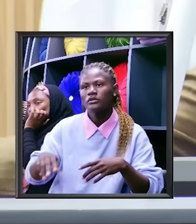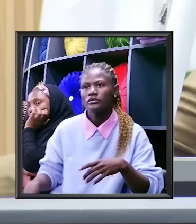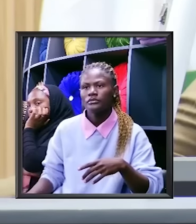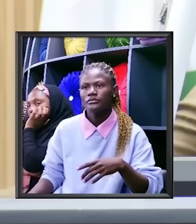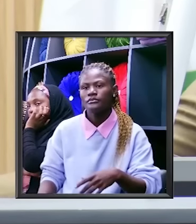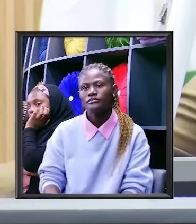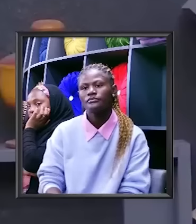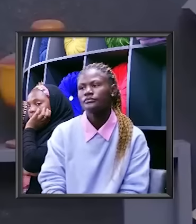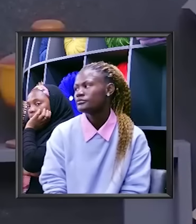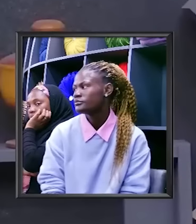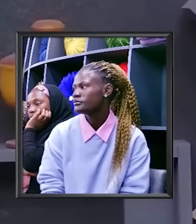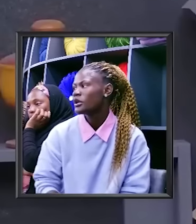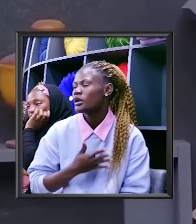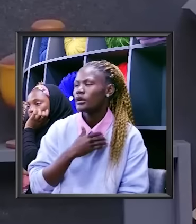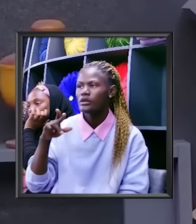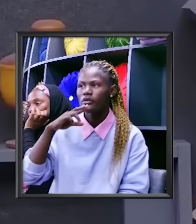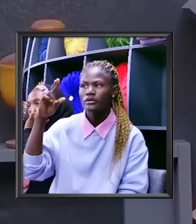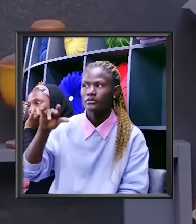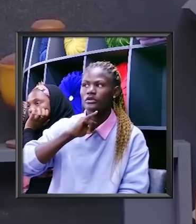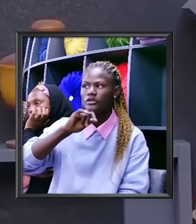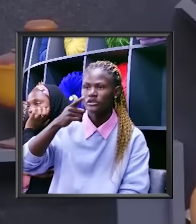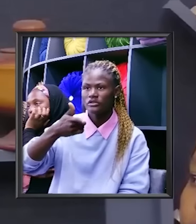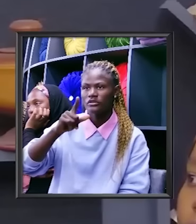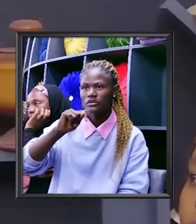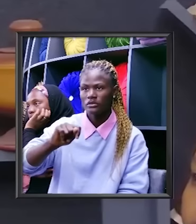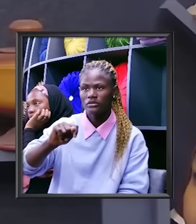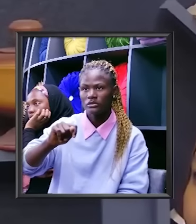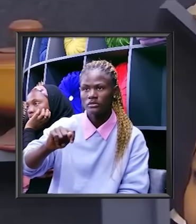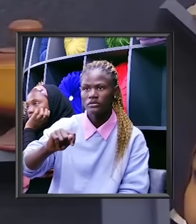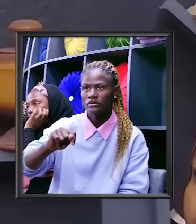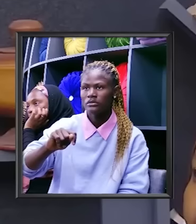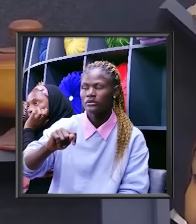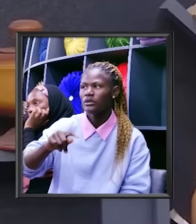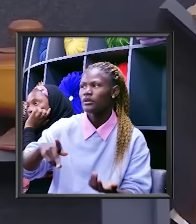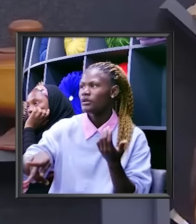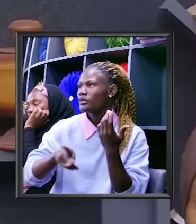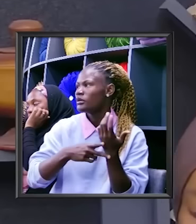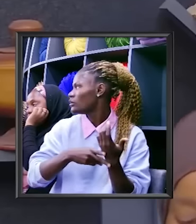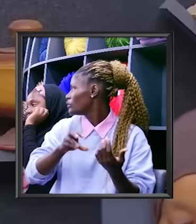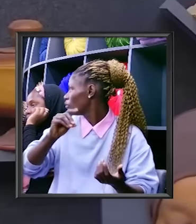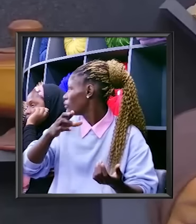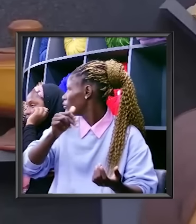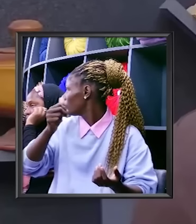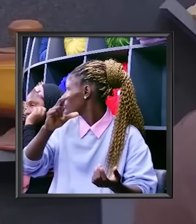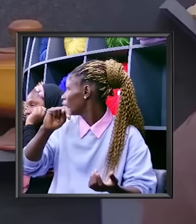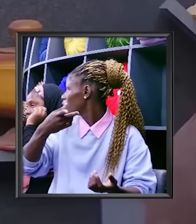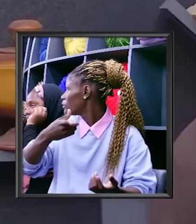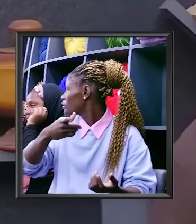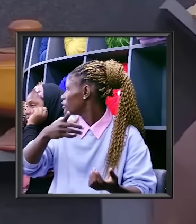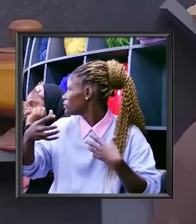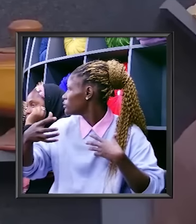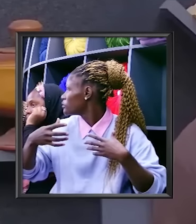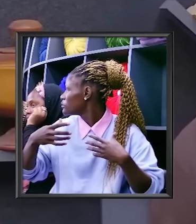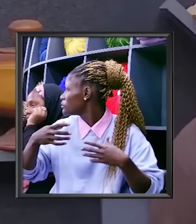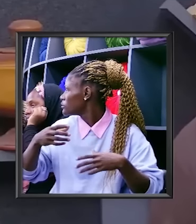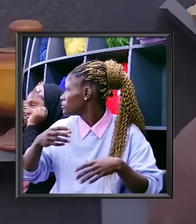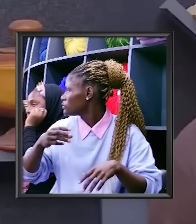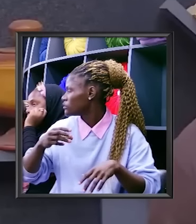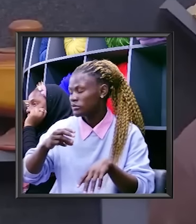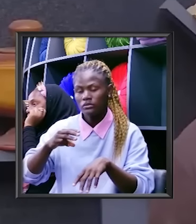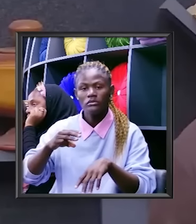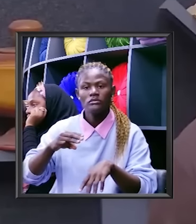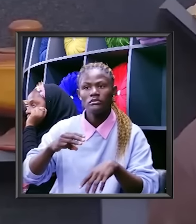And the respondent na GT Bank Orange Market. Mm. Yes, sir. He let us say he go withdraw money